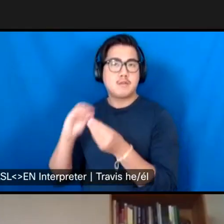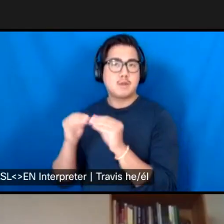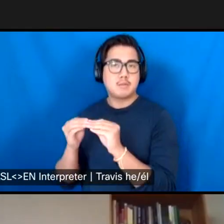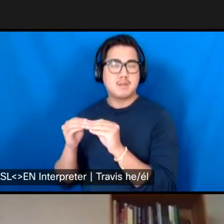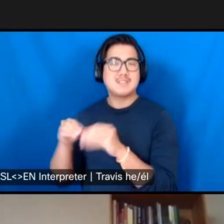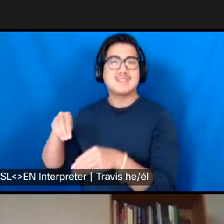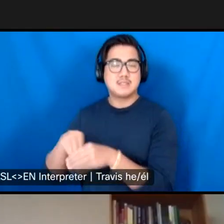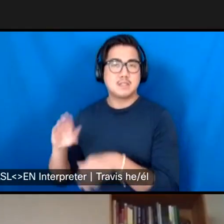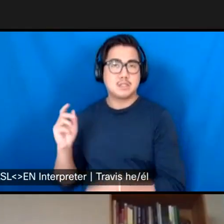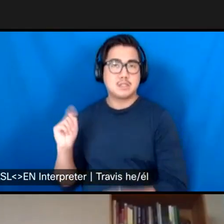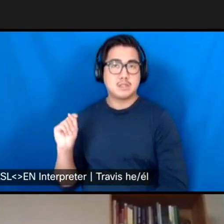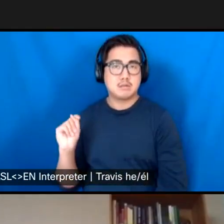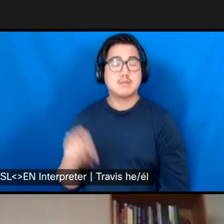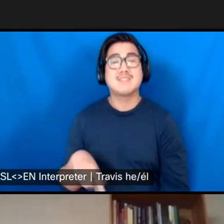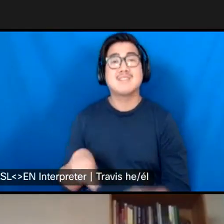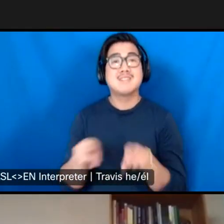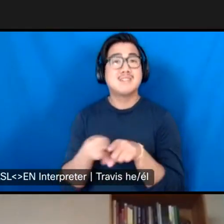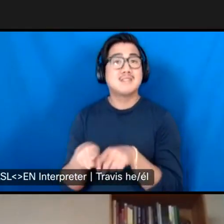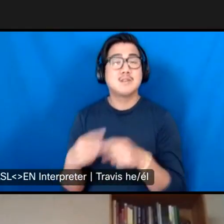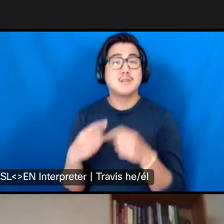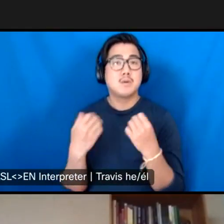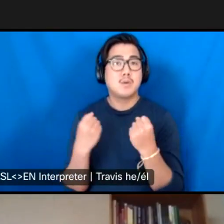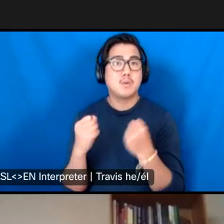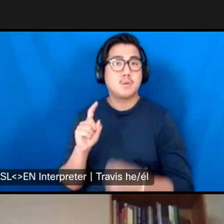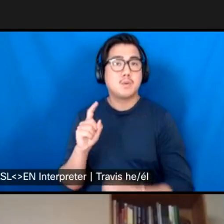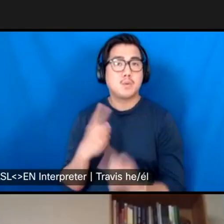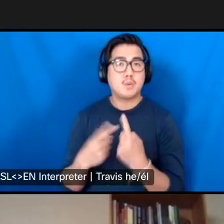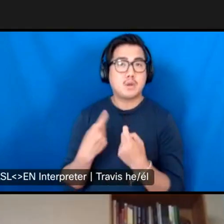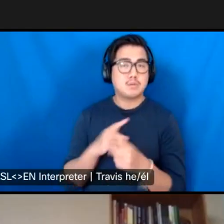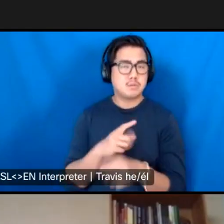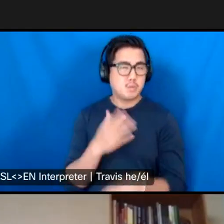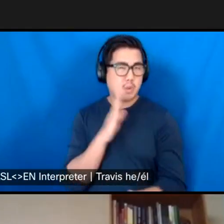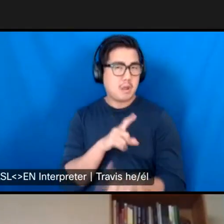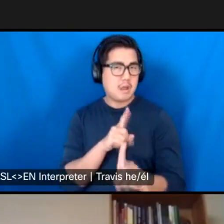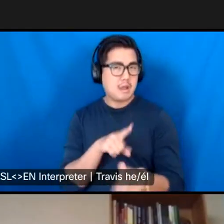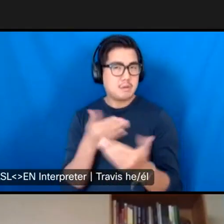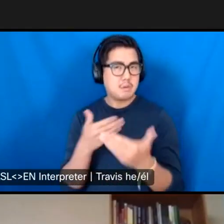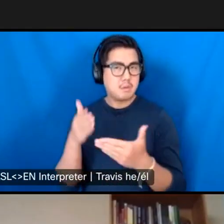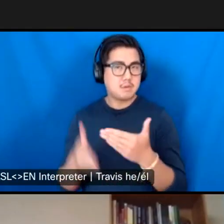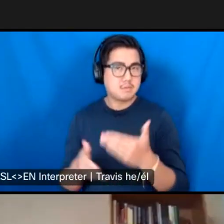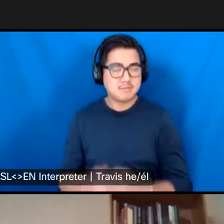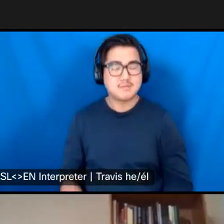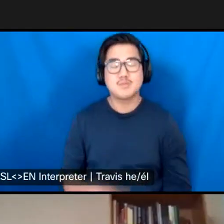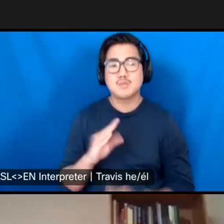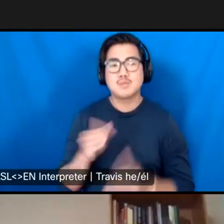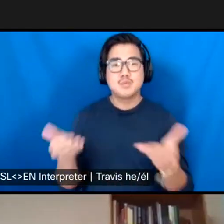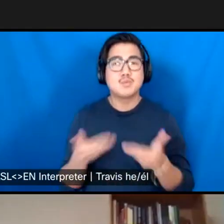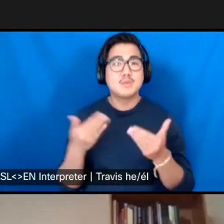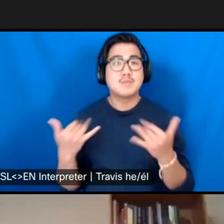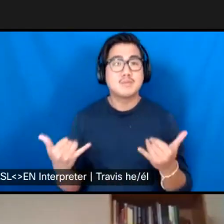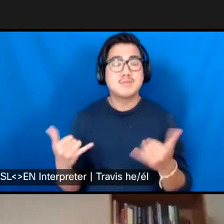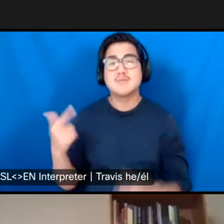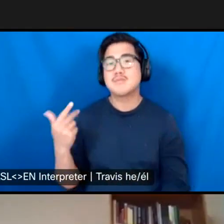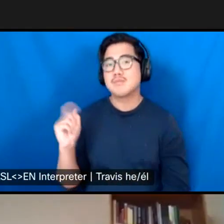session for our question and answer session at the end. Now to introduce our speakers. Joining us today, we are thrilled to